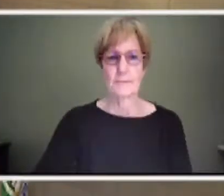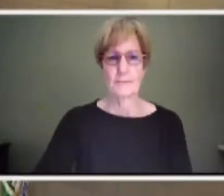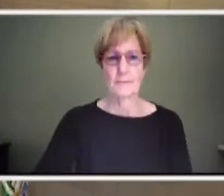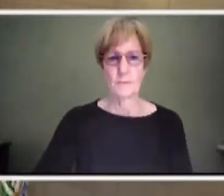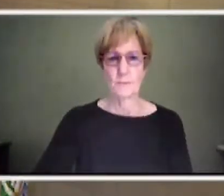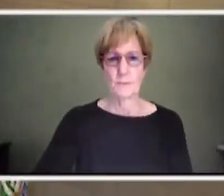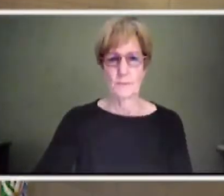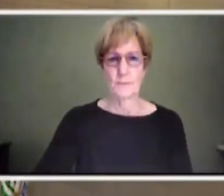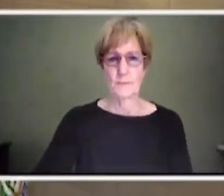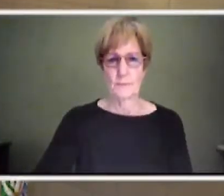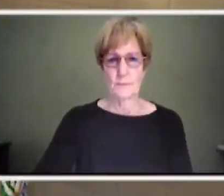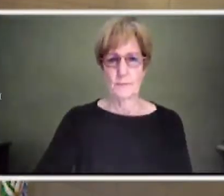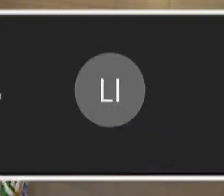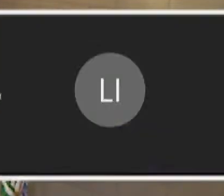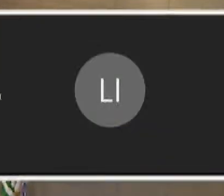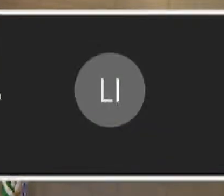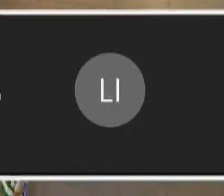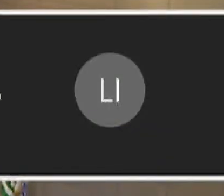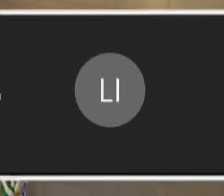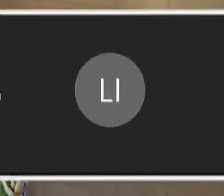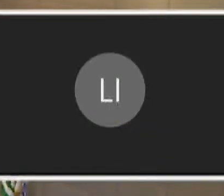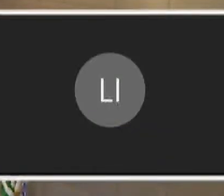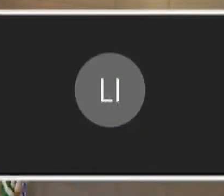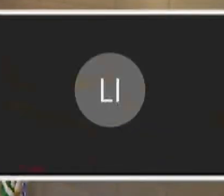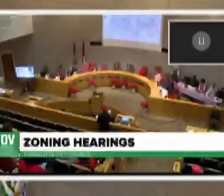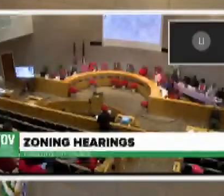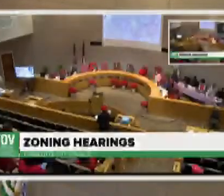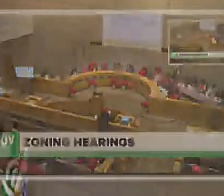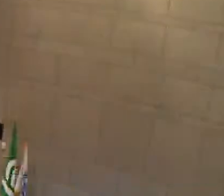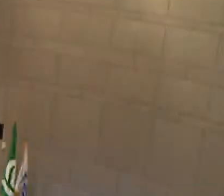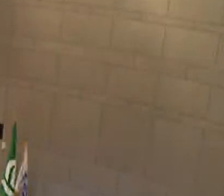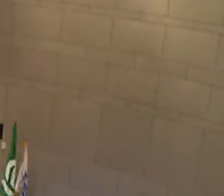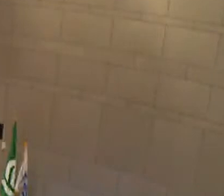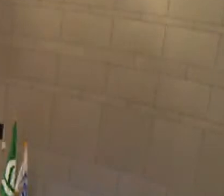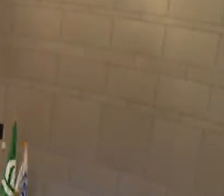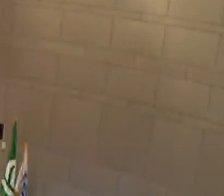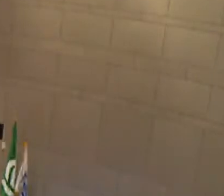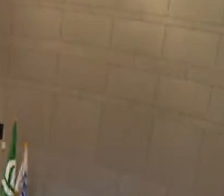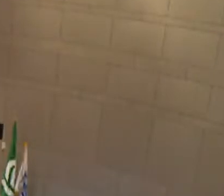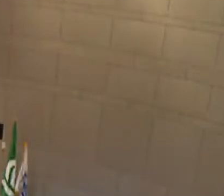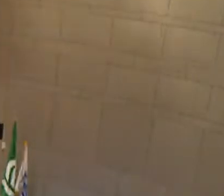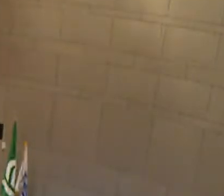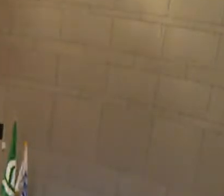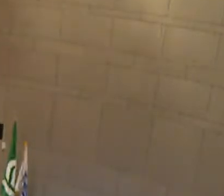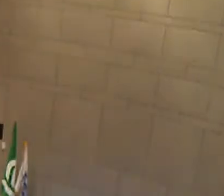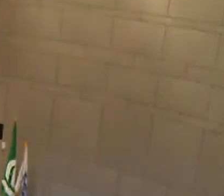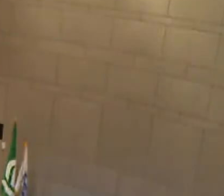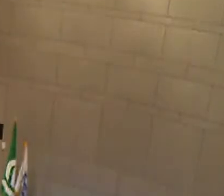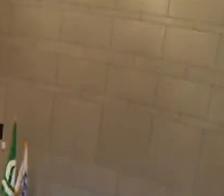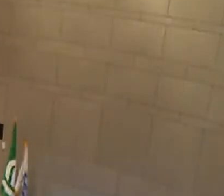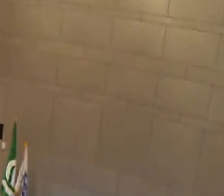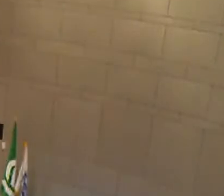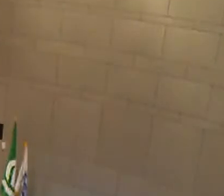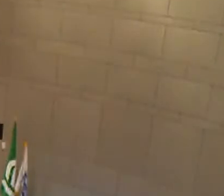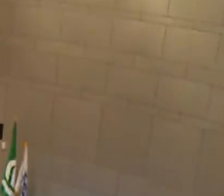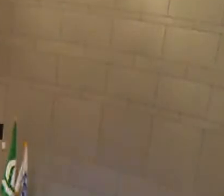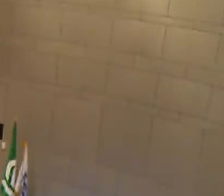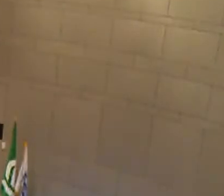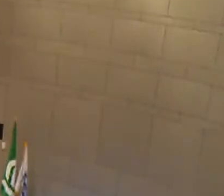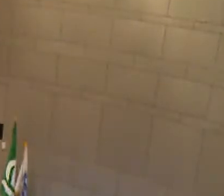Barbara Rainey, you'll have 10 minutes once you make your way down to the lectern. Yes, ma'am. Well, you can go to this one right here if you wish.